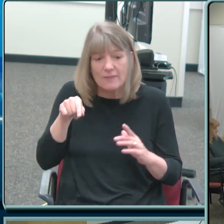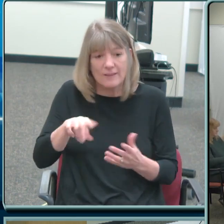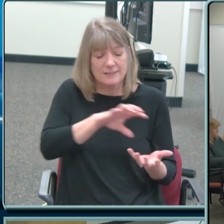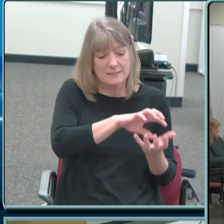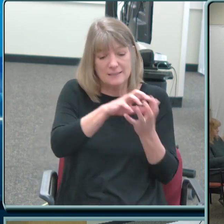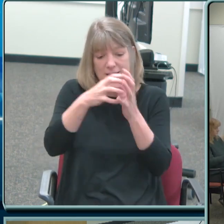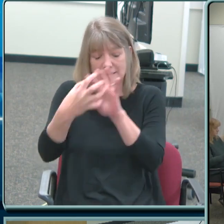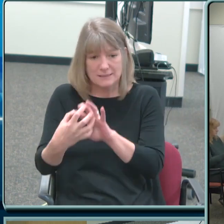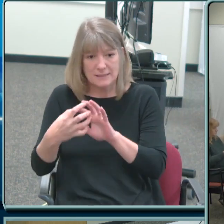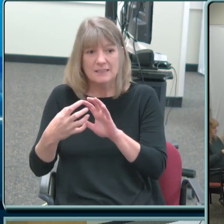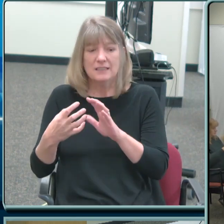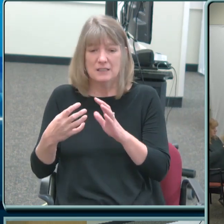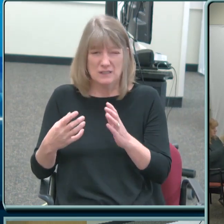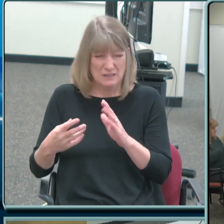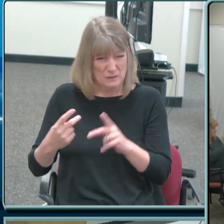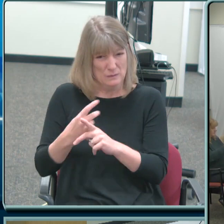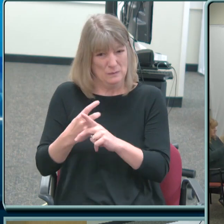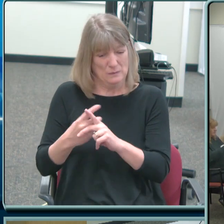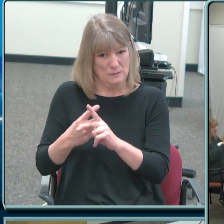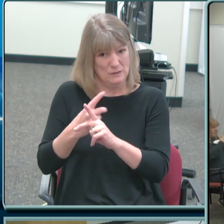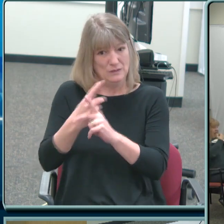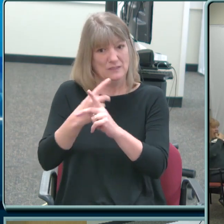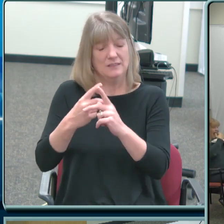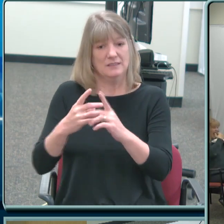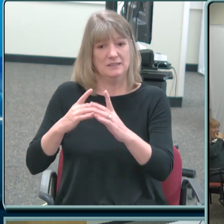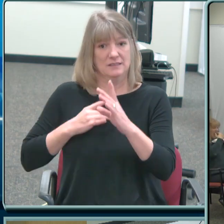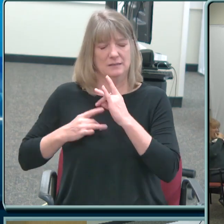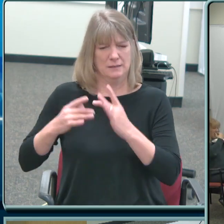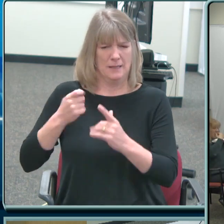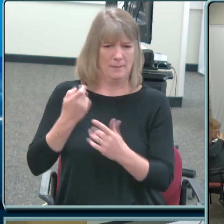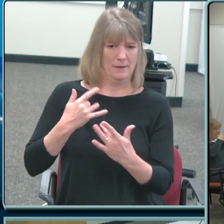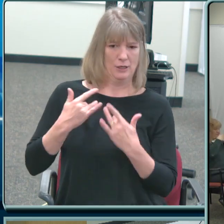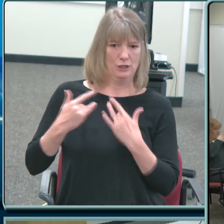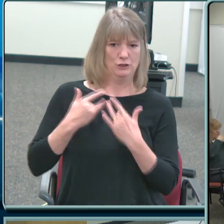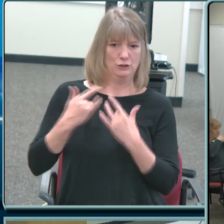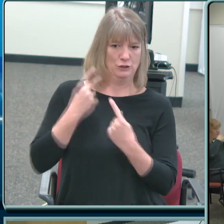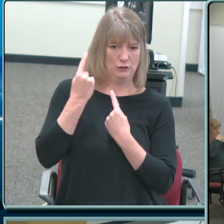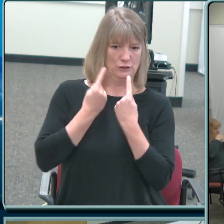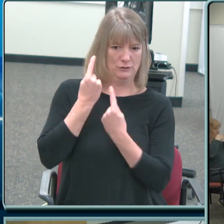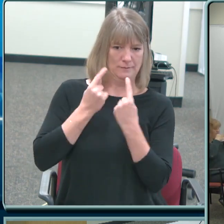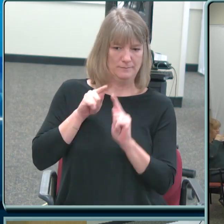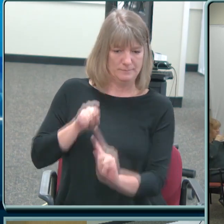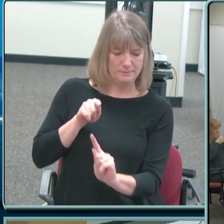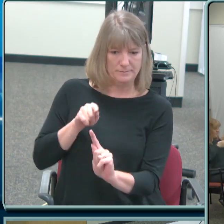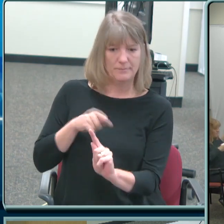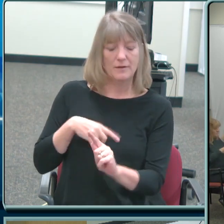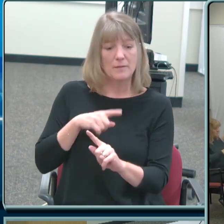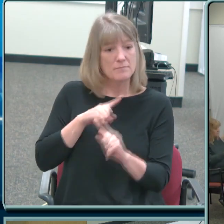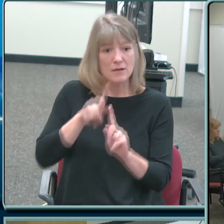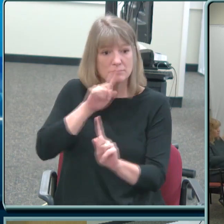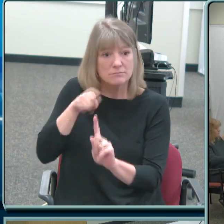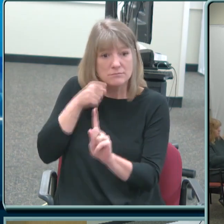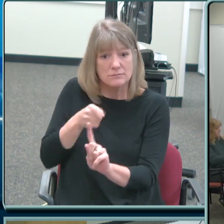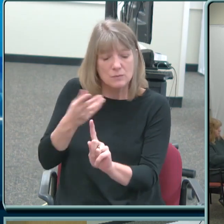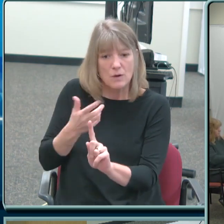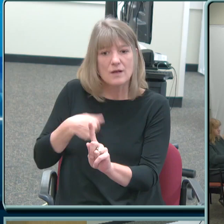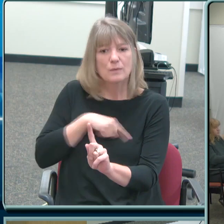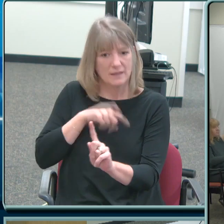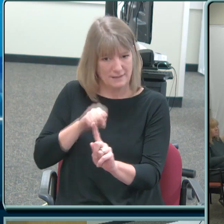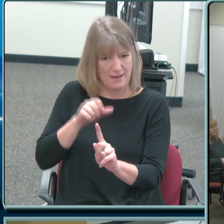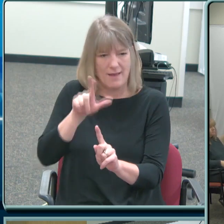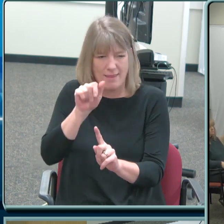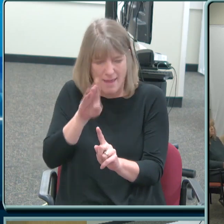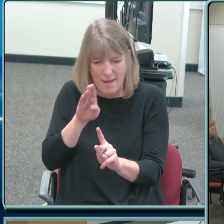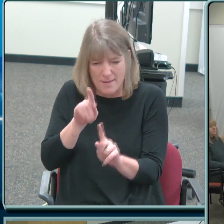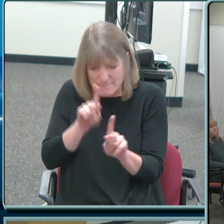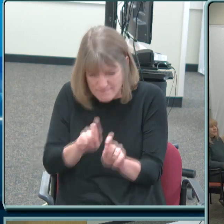variant has escalated a little bit, making us worried about things. But the bottom line is we can do this in the